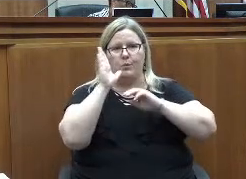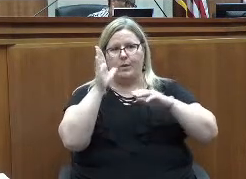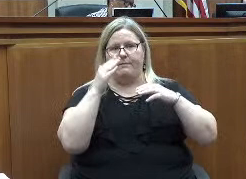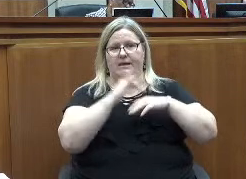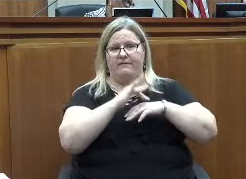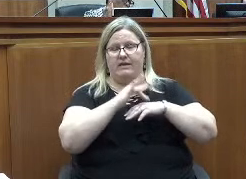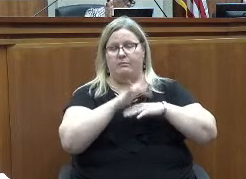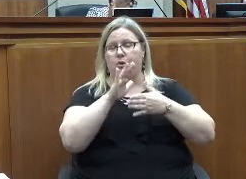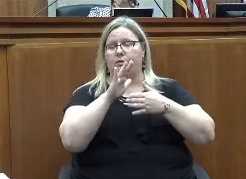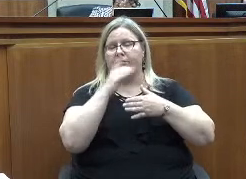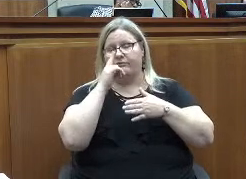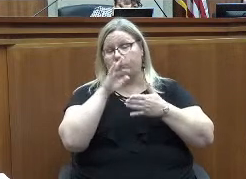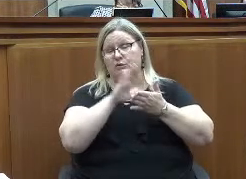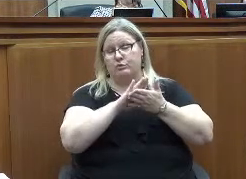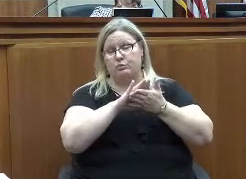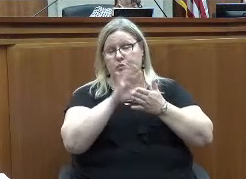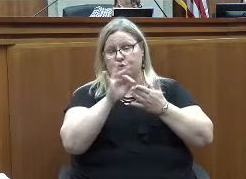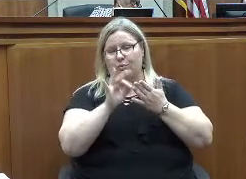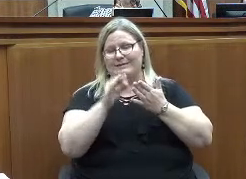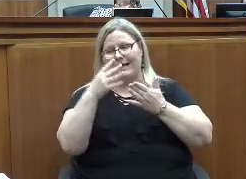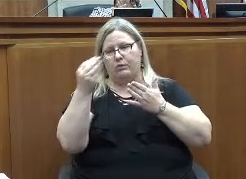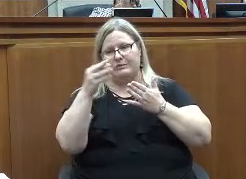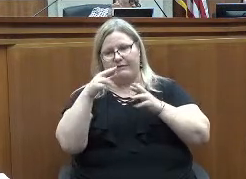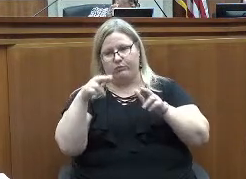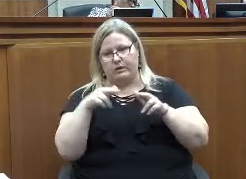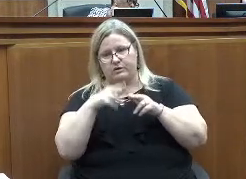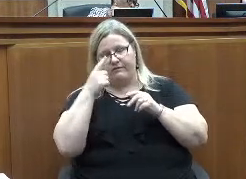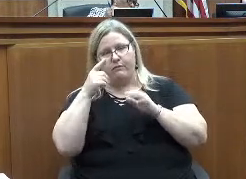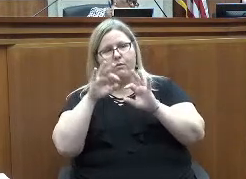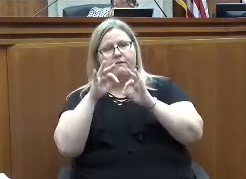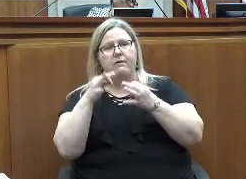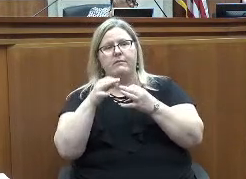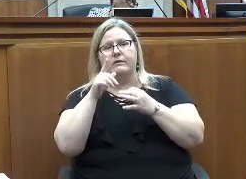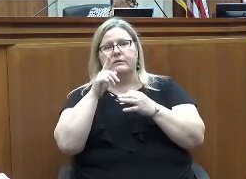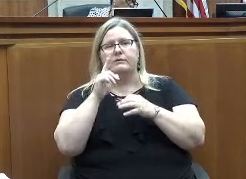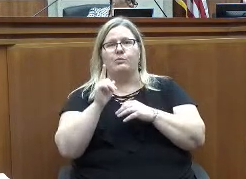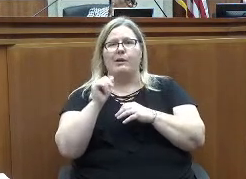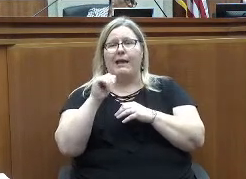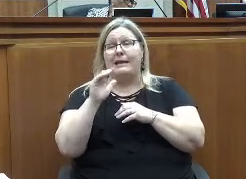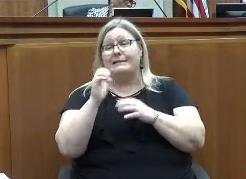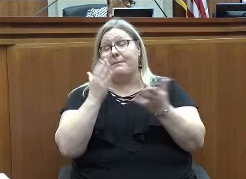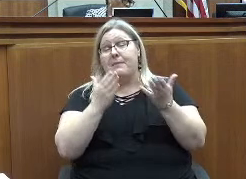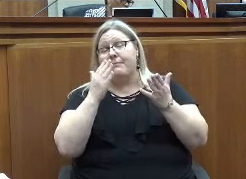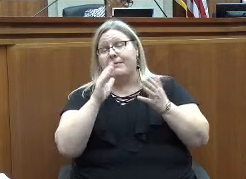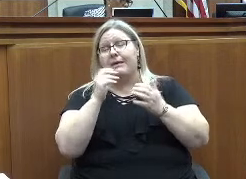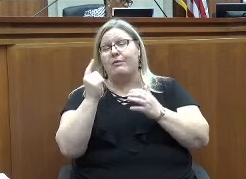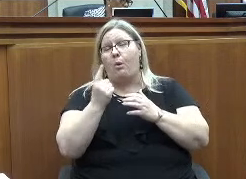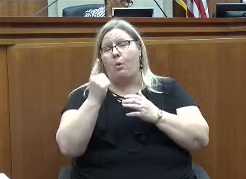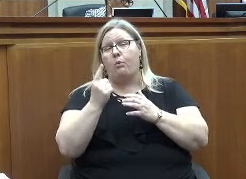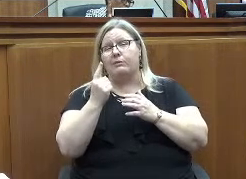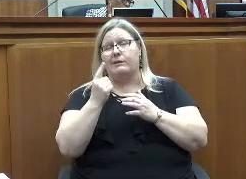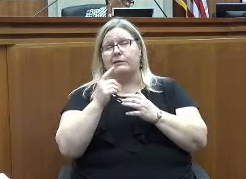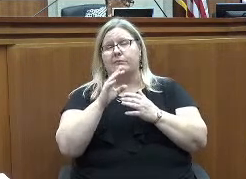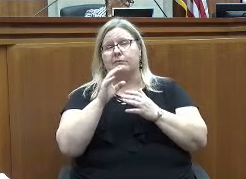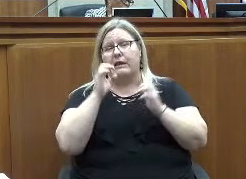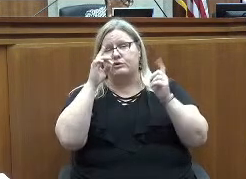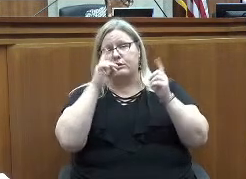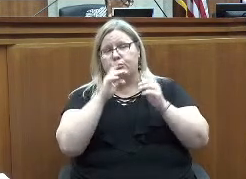school choice outside of our region for those families where ACE may be the only educational option for their